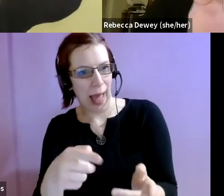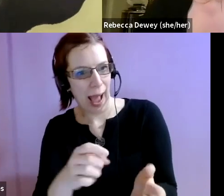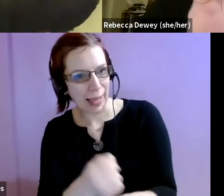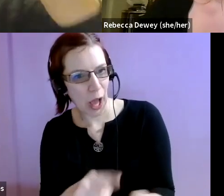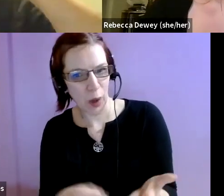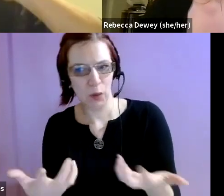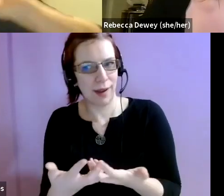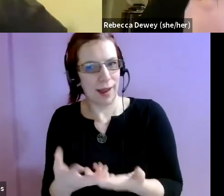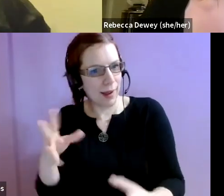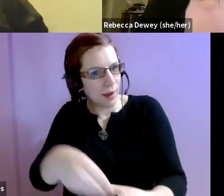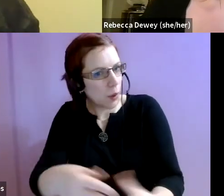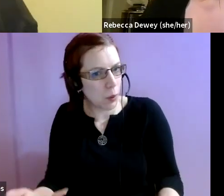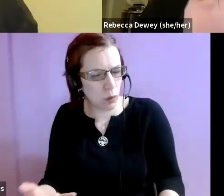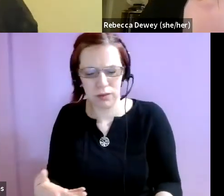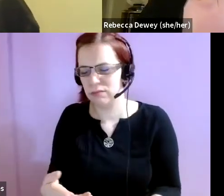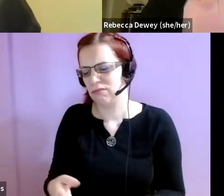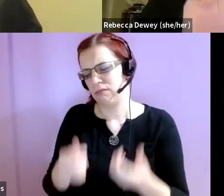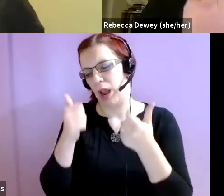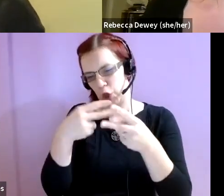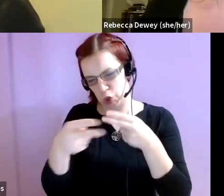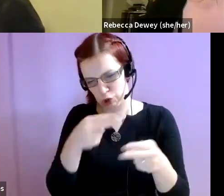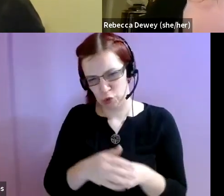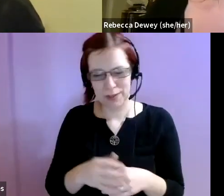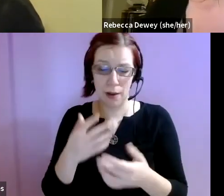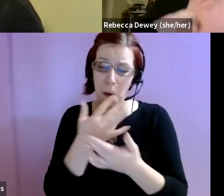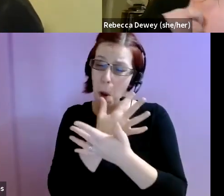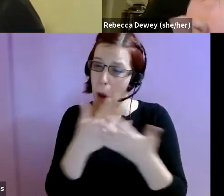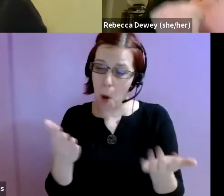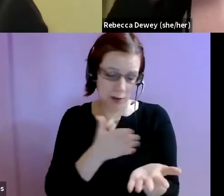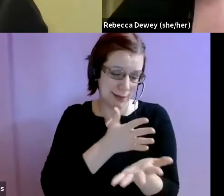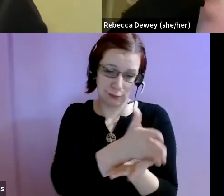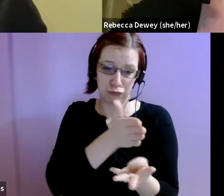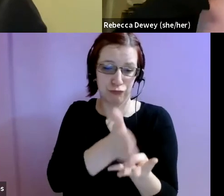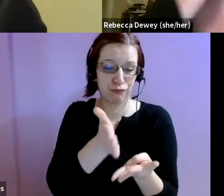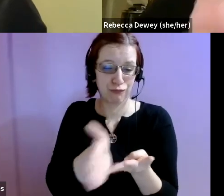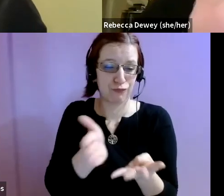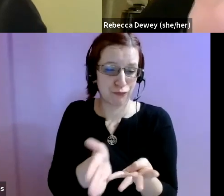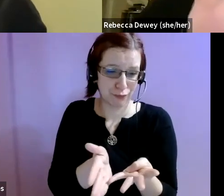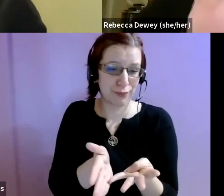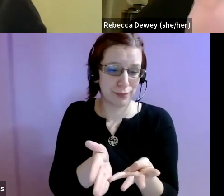there's lots of ways and lots of